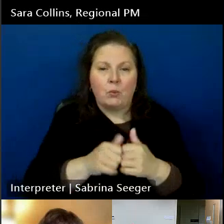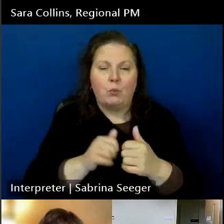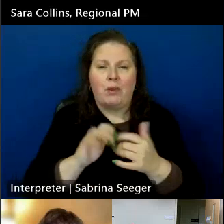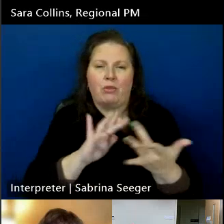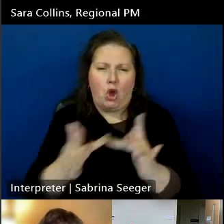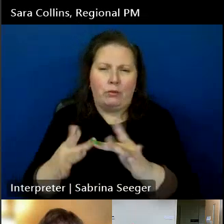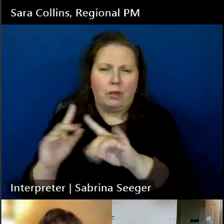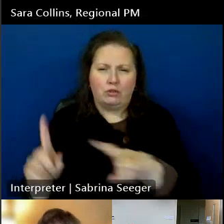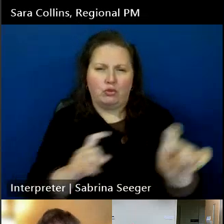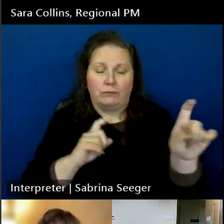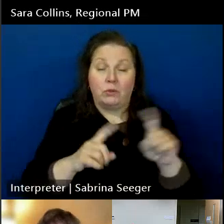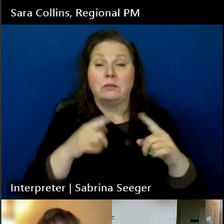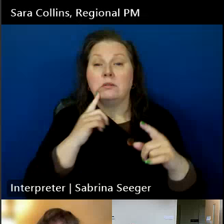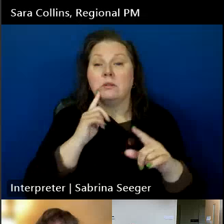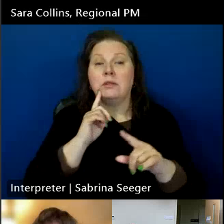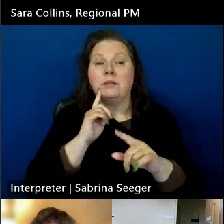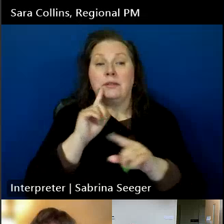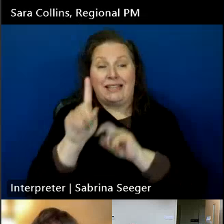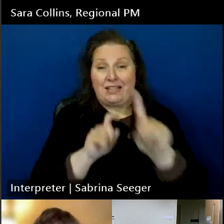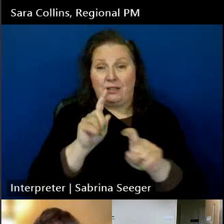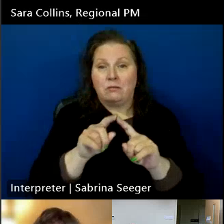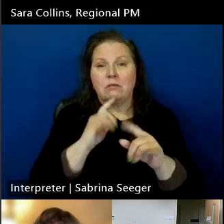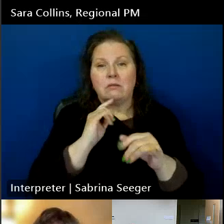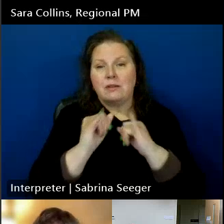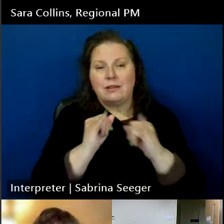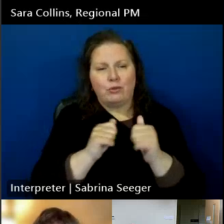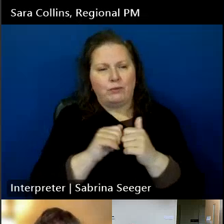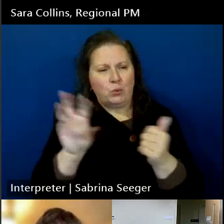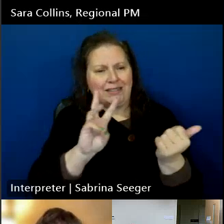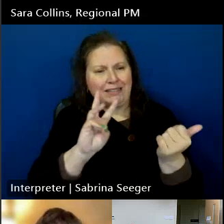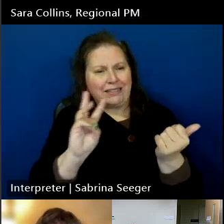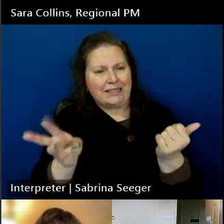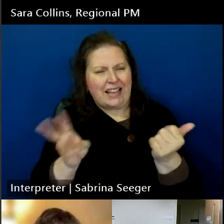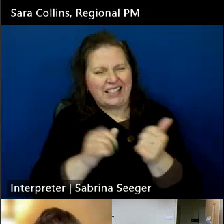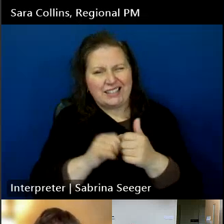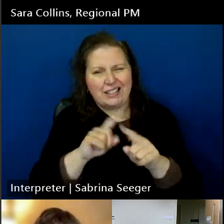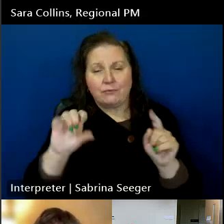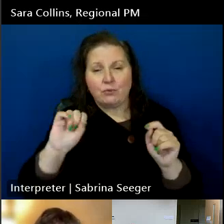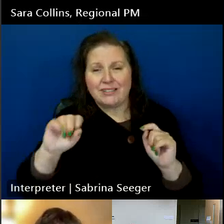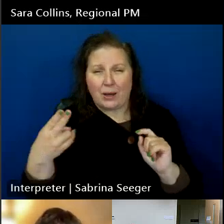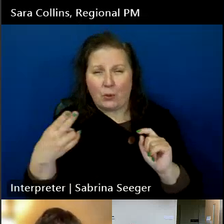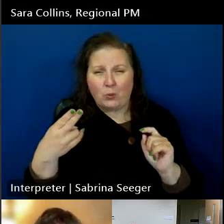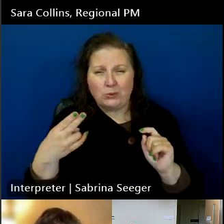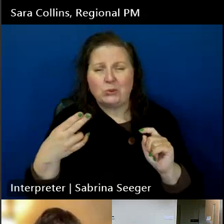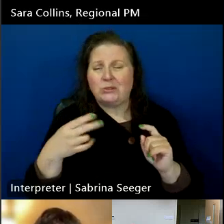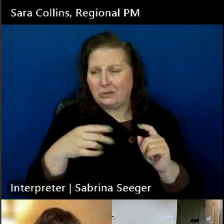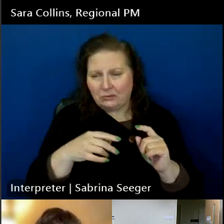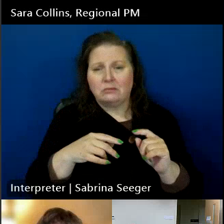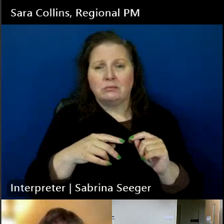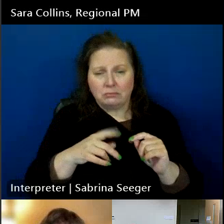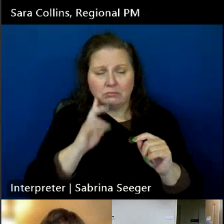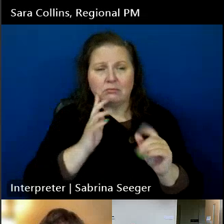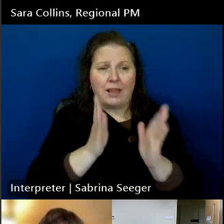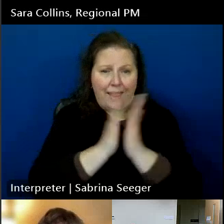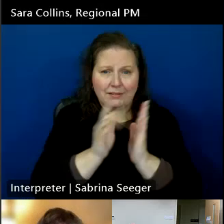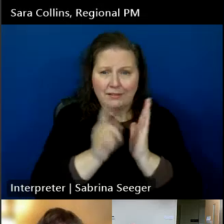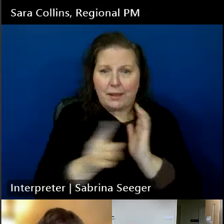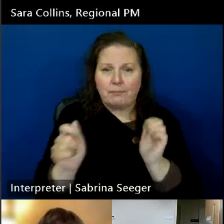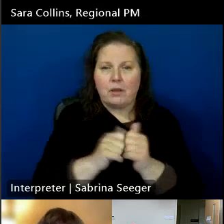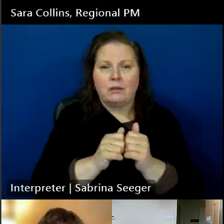We interviewed, it's actually closer to 60 at this point, stakeholders. We did a statewide